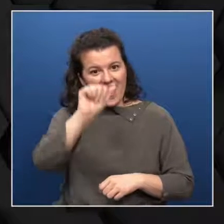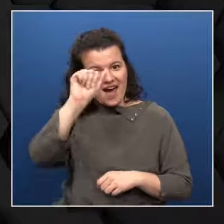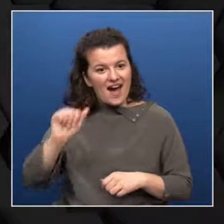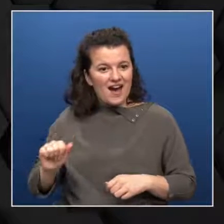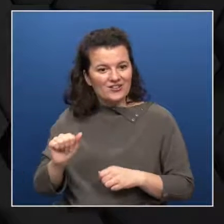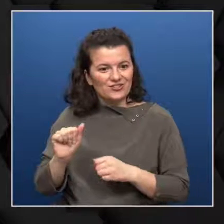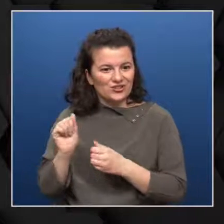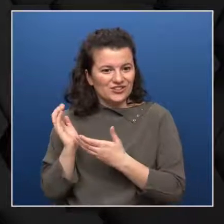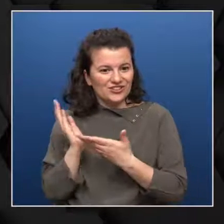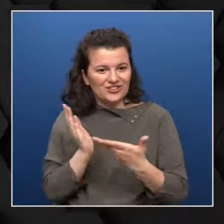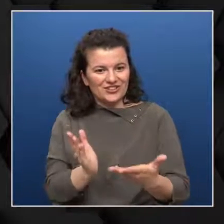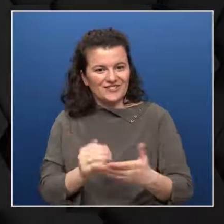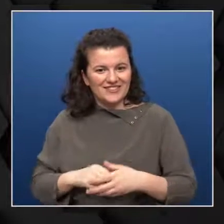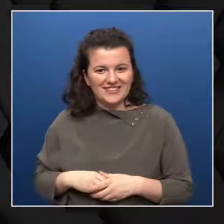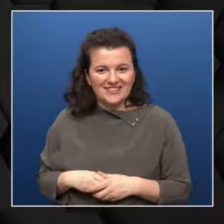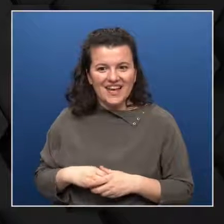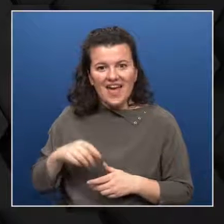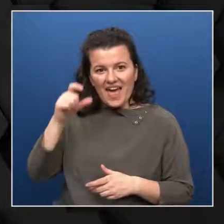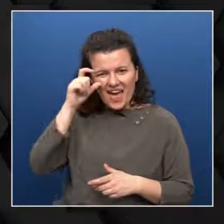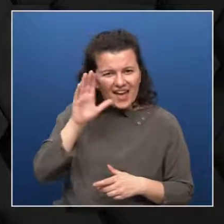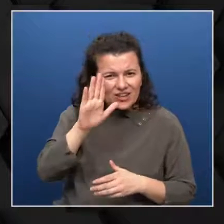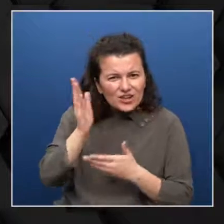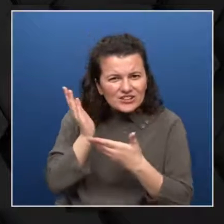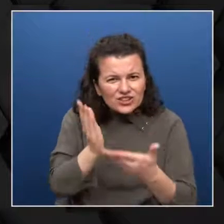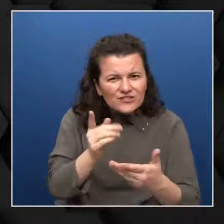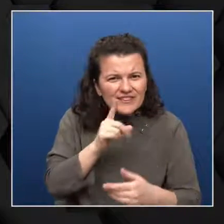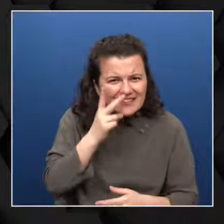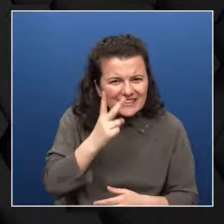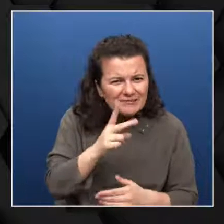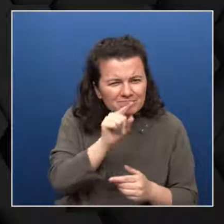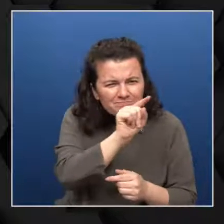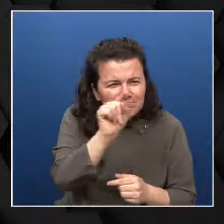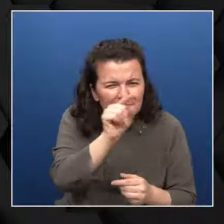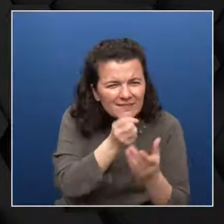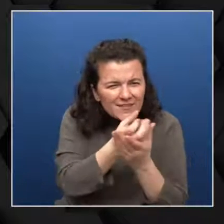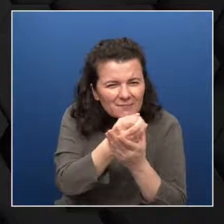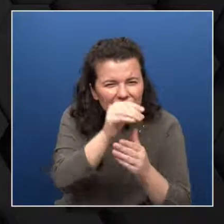test reactor. Yeah. Yeah, no, that will not work.